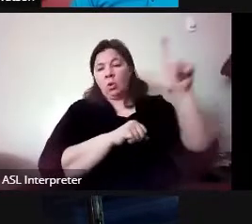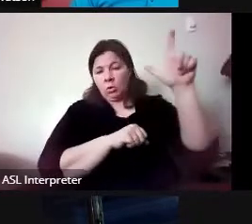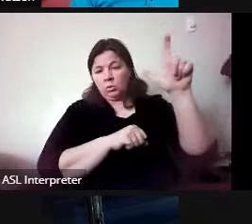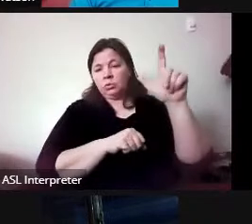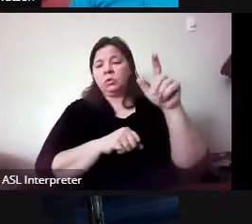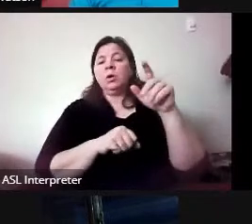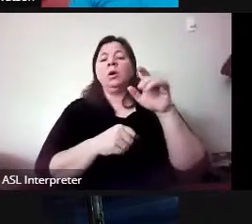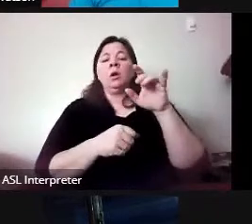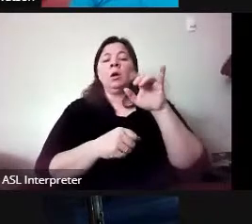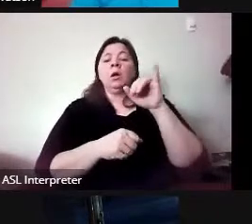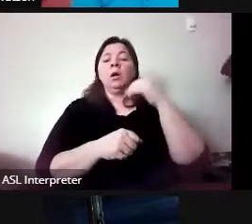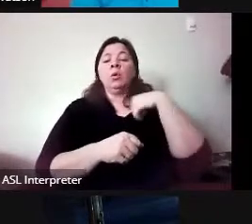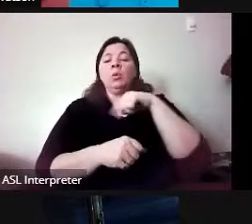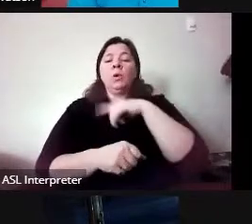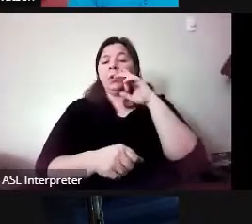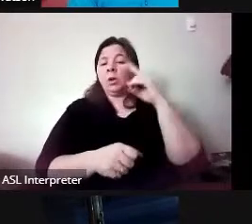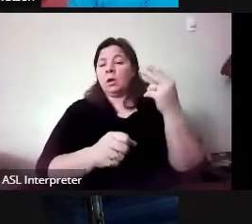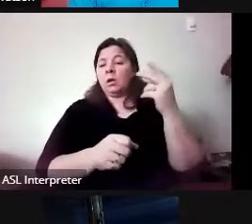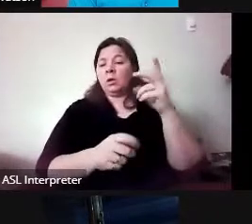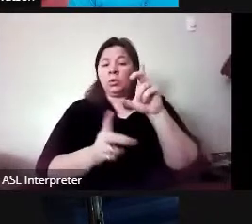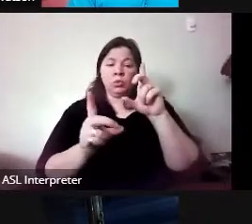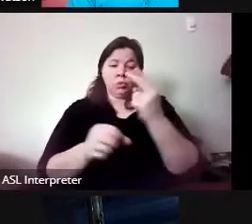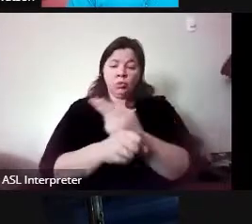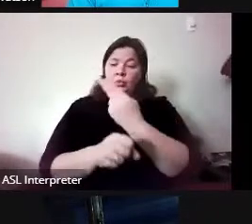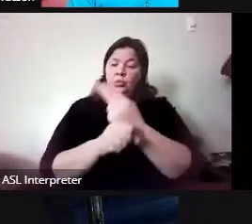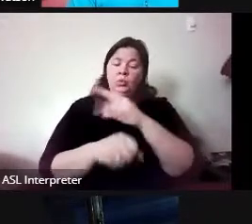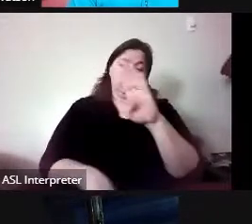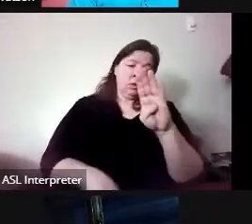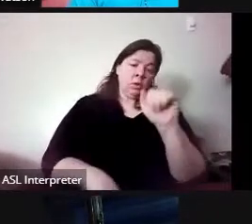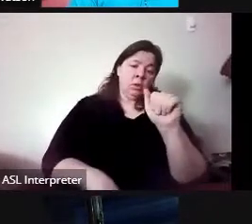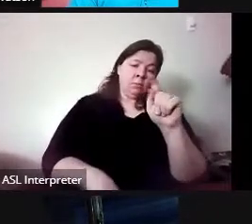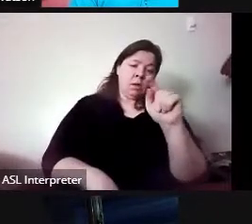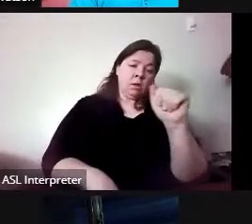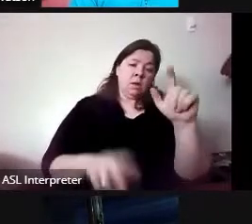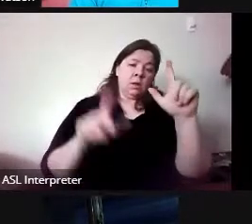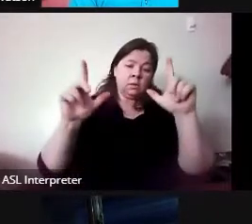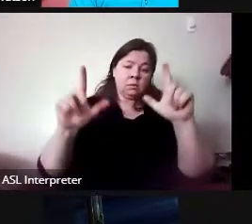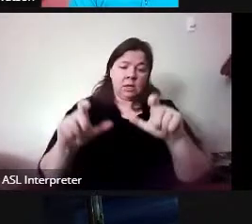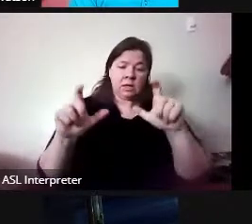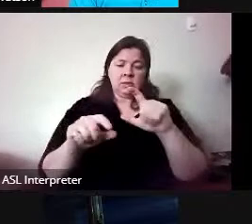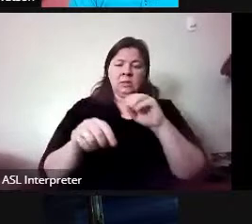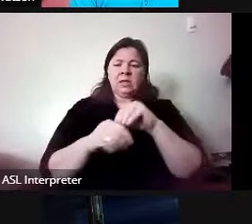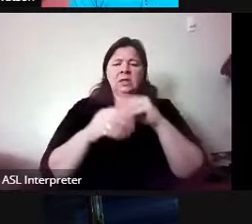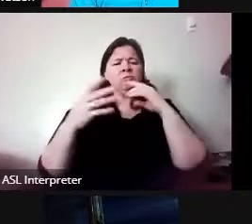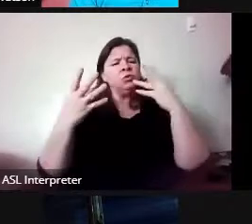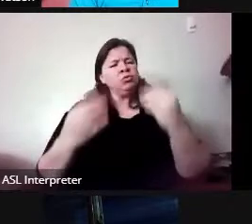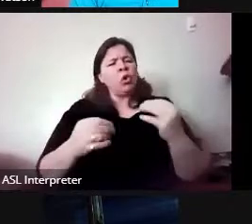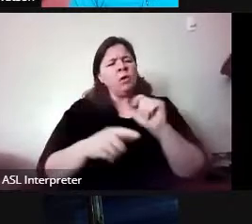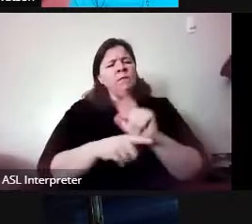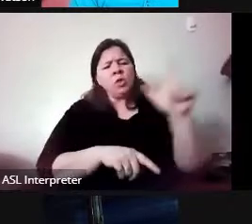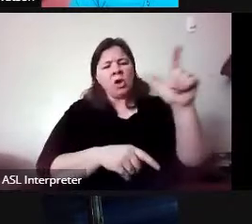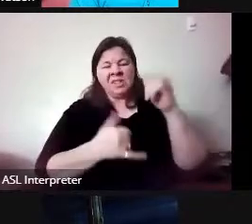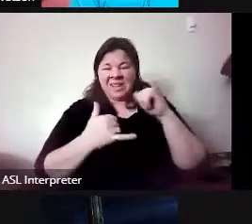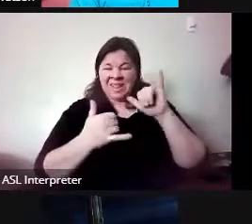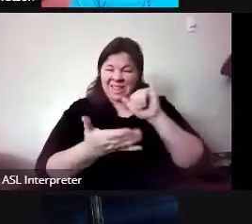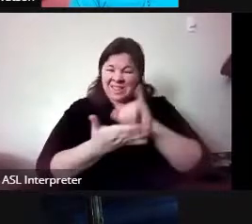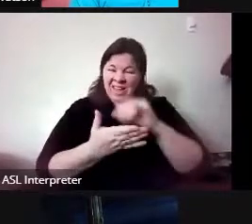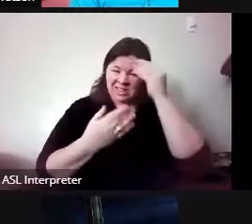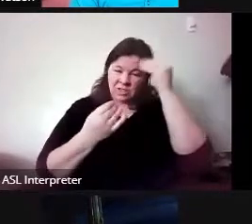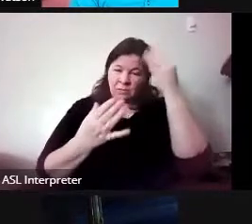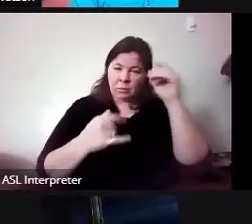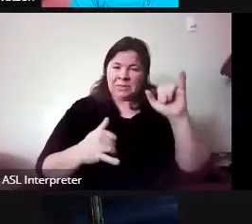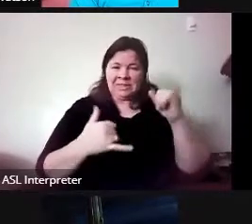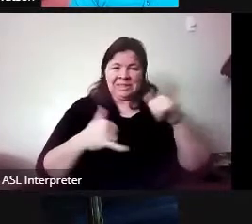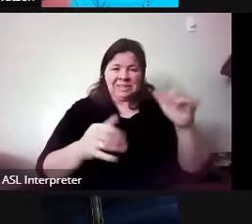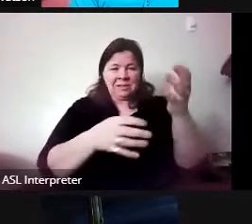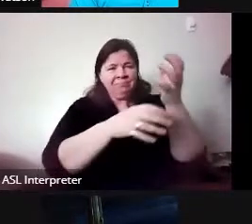also be using it in our beta testing during our soft launch, but that's information that we're still getting, and that's what we've been